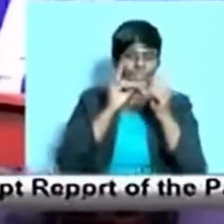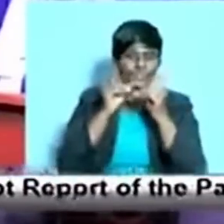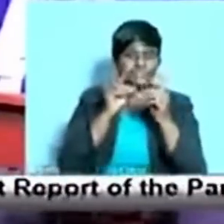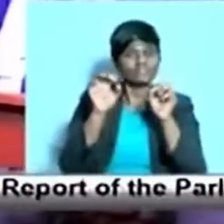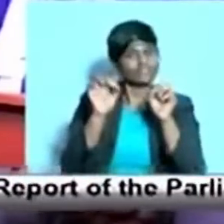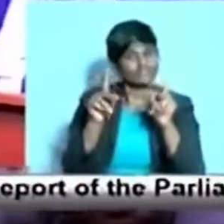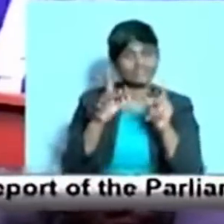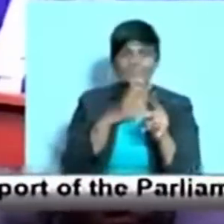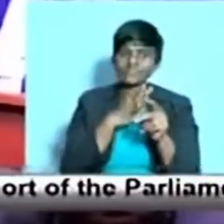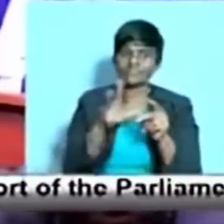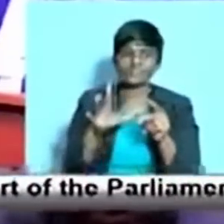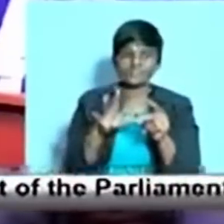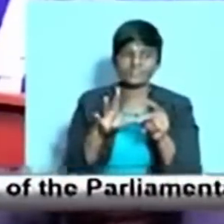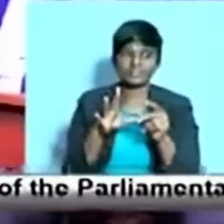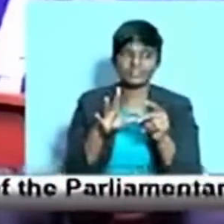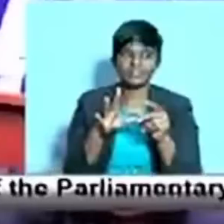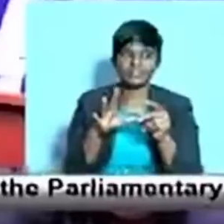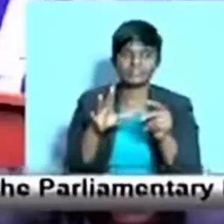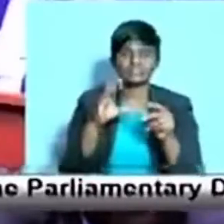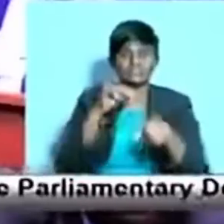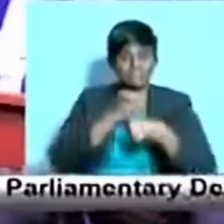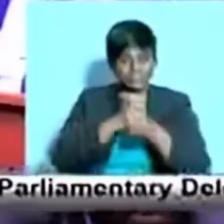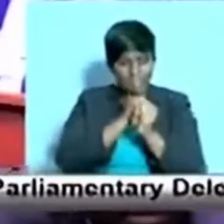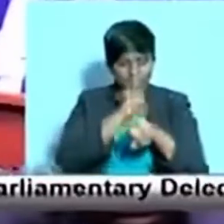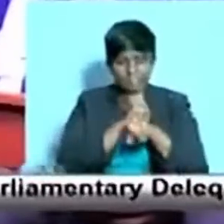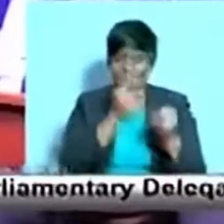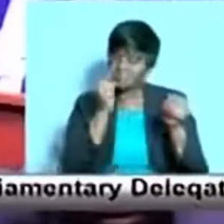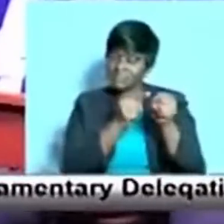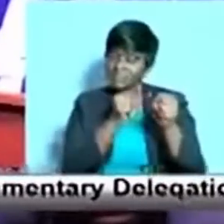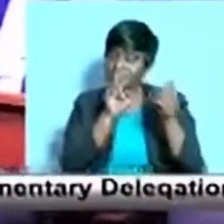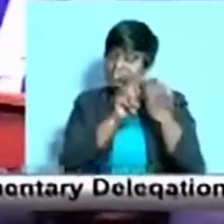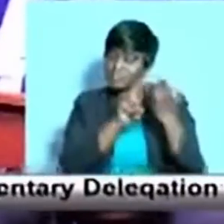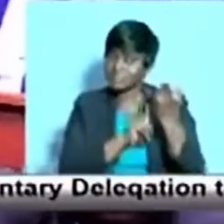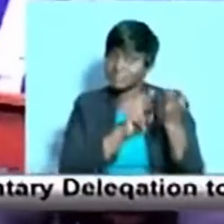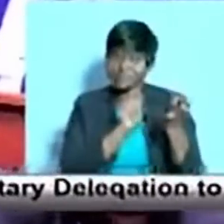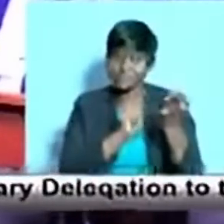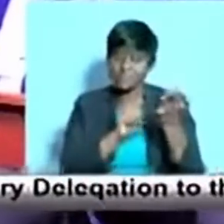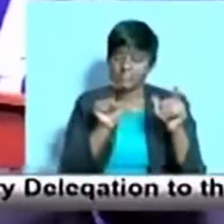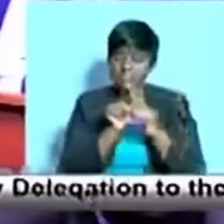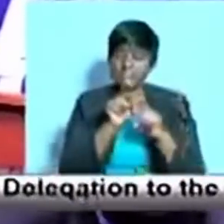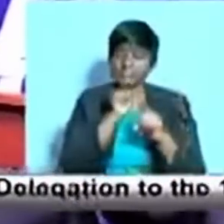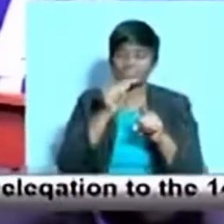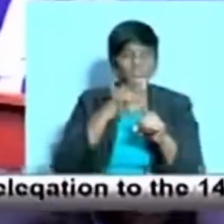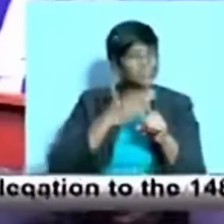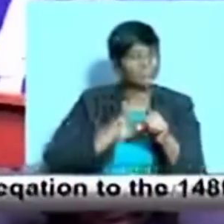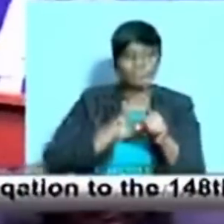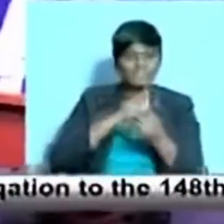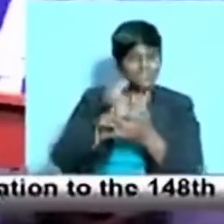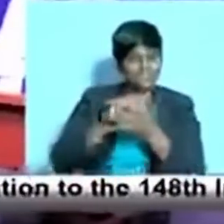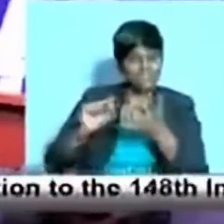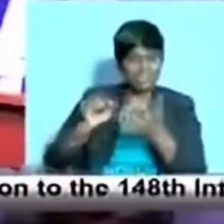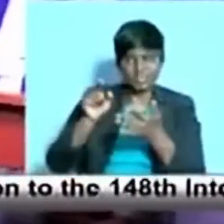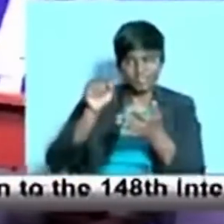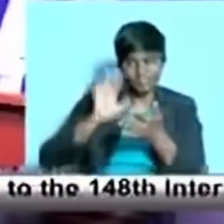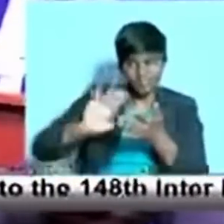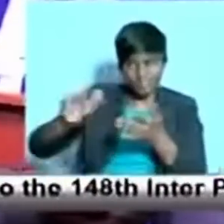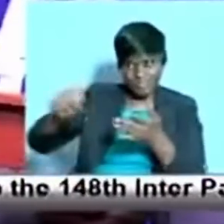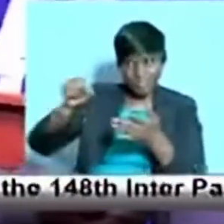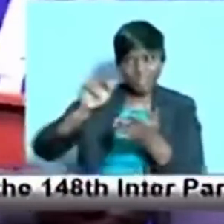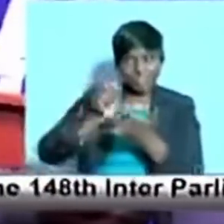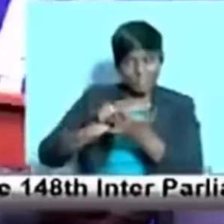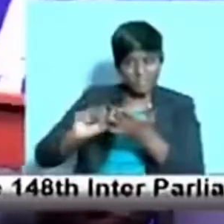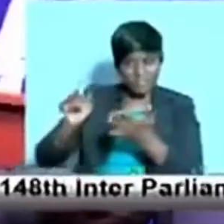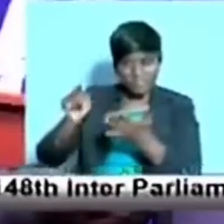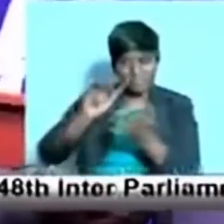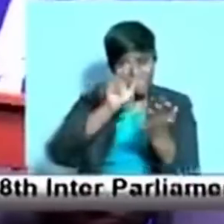okay. The composition of the report is not my crafting. It is a crafting. In fact, it has